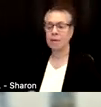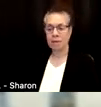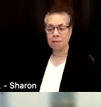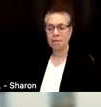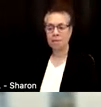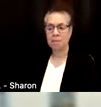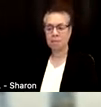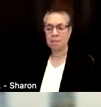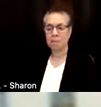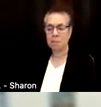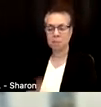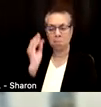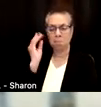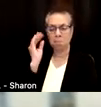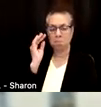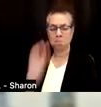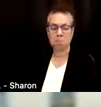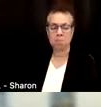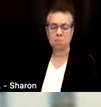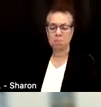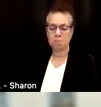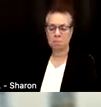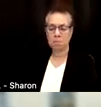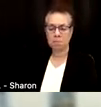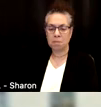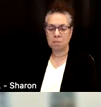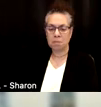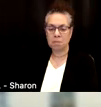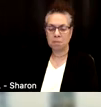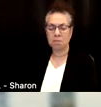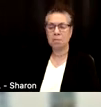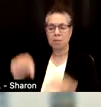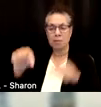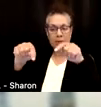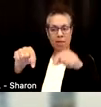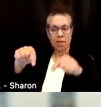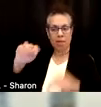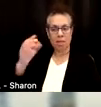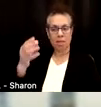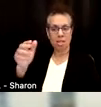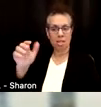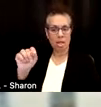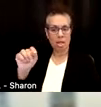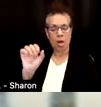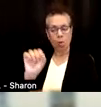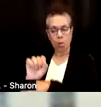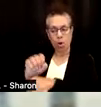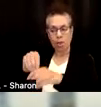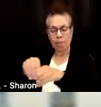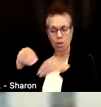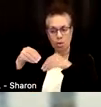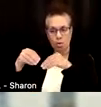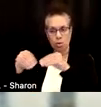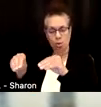Let's see. In the chat, I worked in a store where they send money transfers. I made a mistake and sent